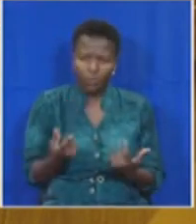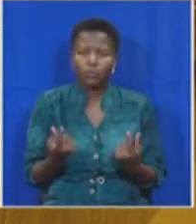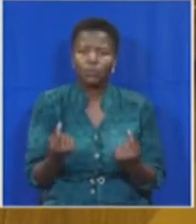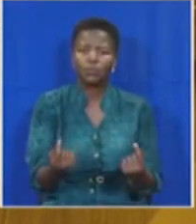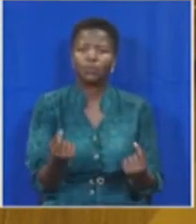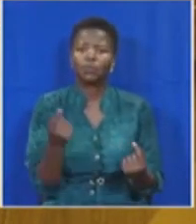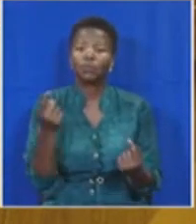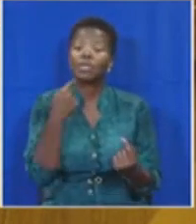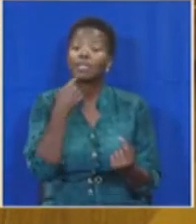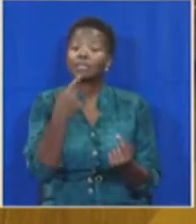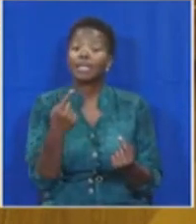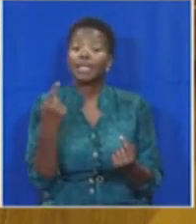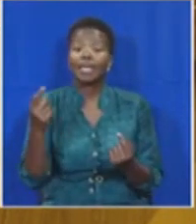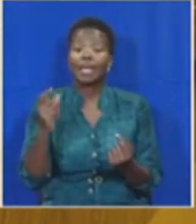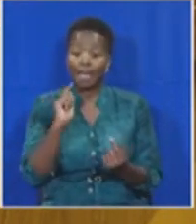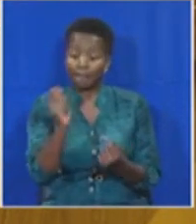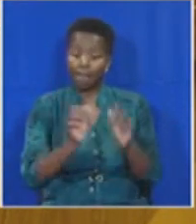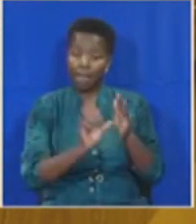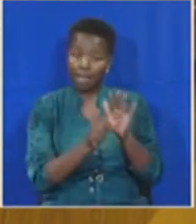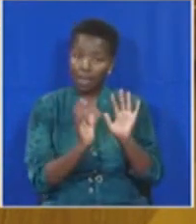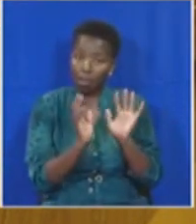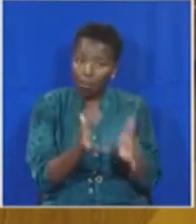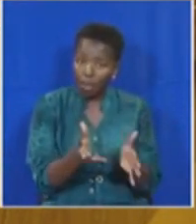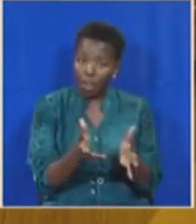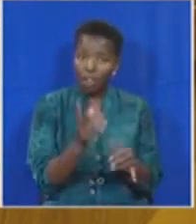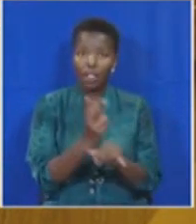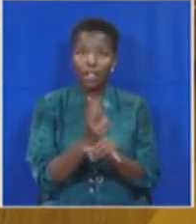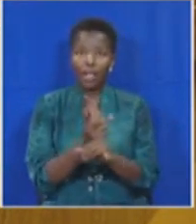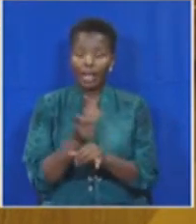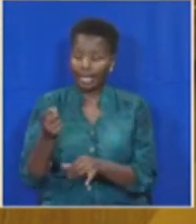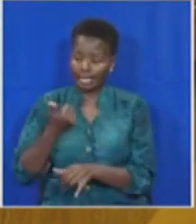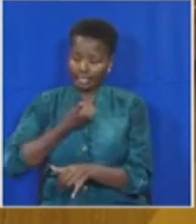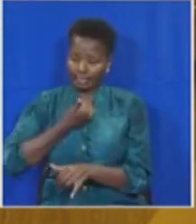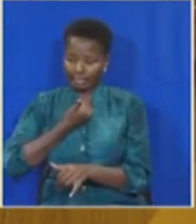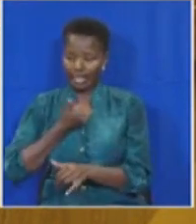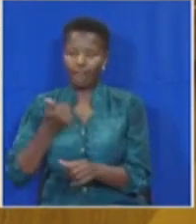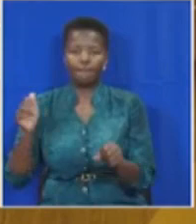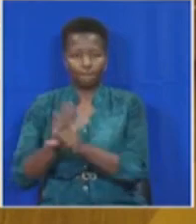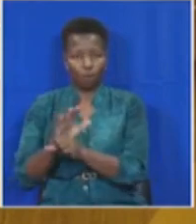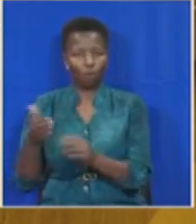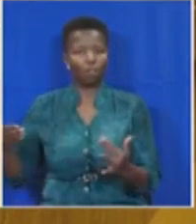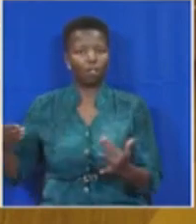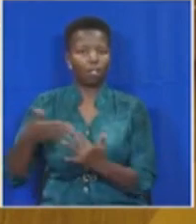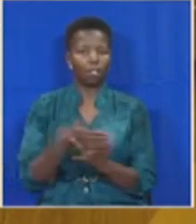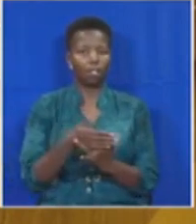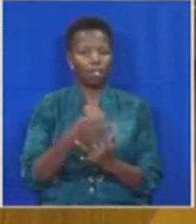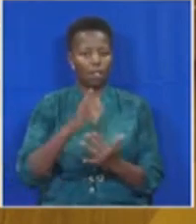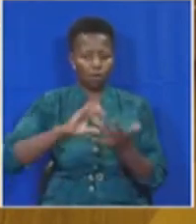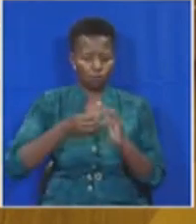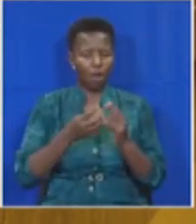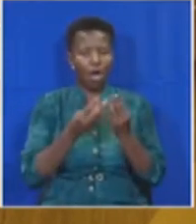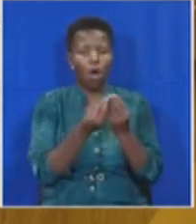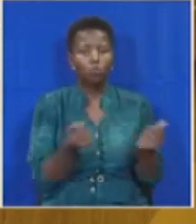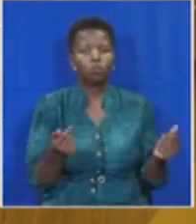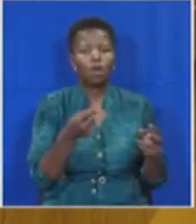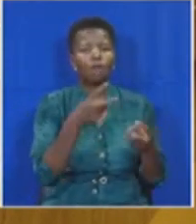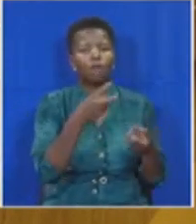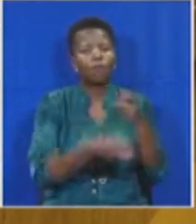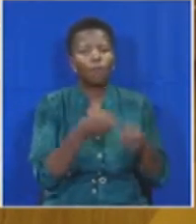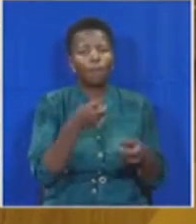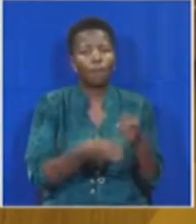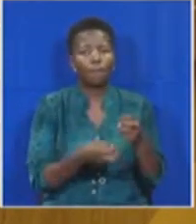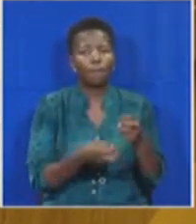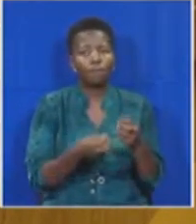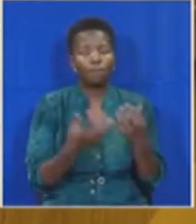about the payment of social grants, and that she personally interfered when he tried to find a solution to the crisis. When